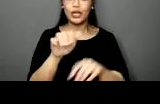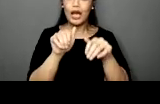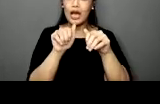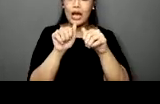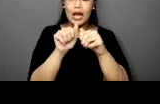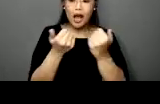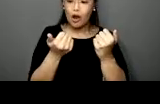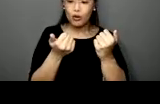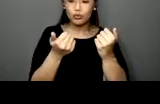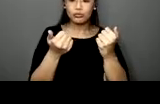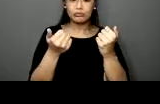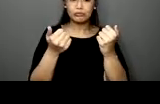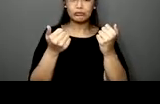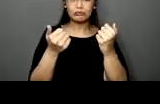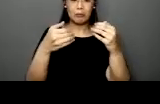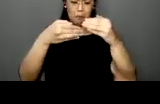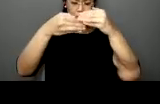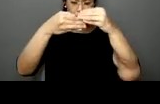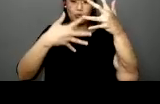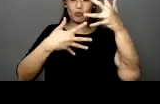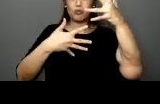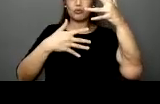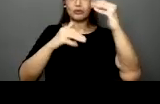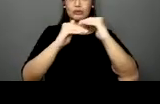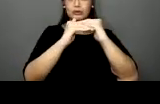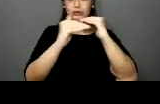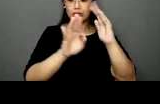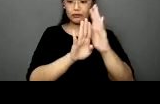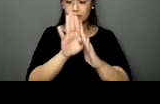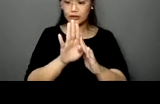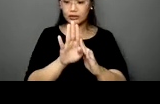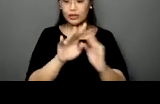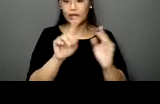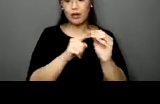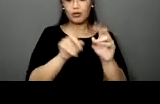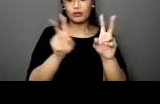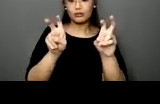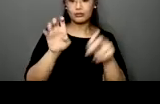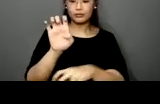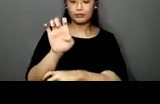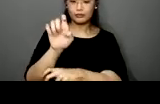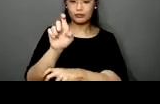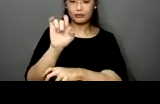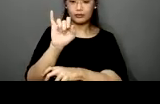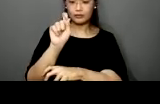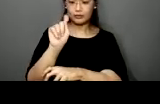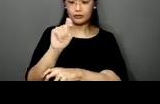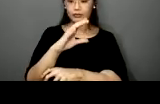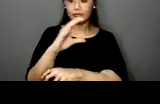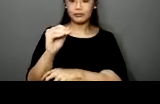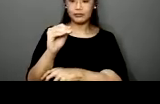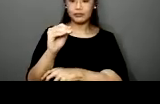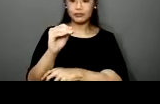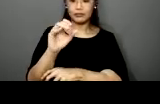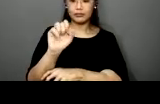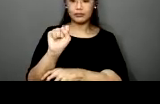sustainable to at least exist and successor. Okay, let's then take some time now to break down,